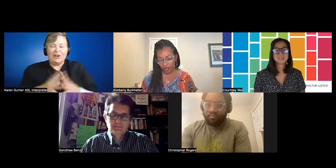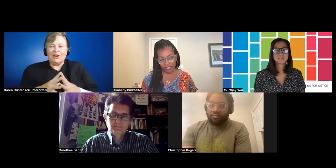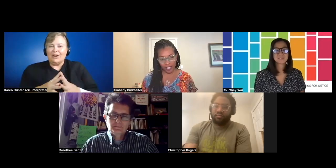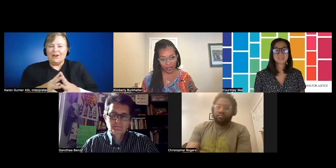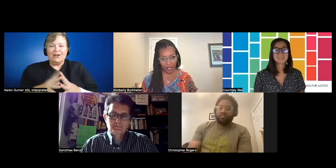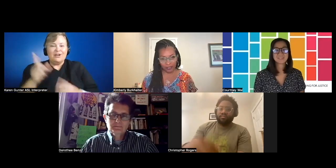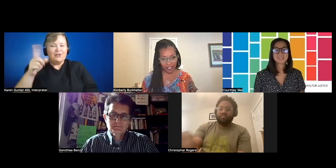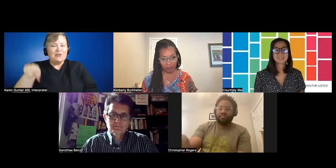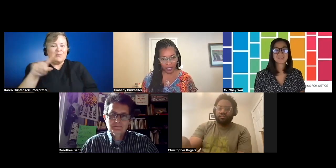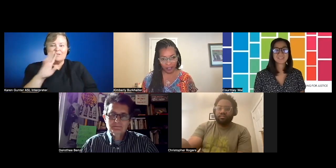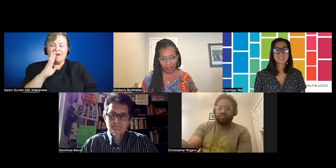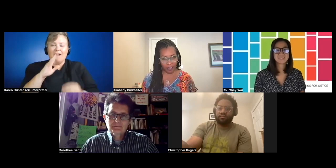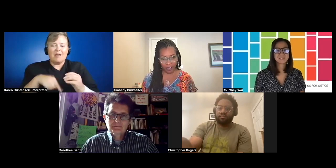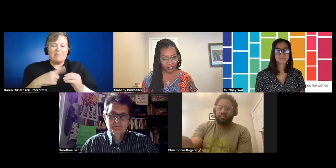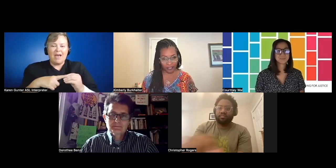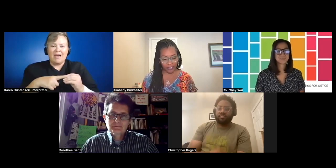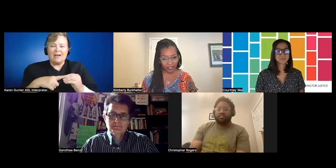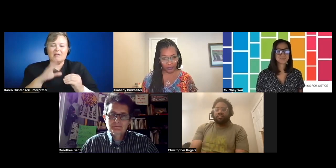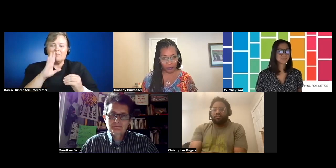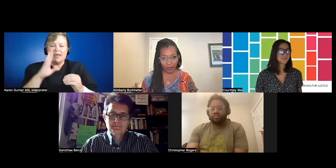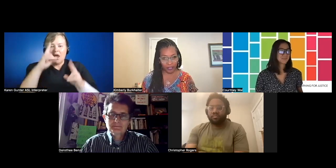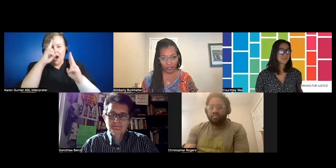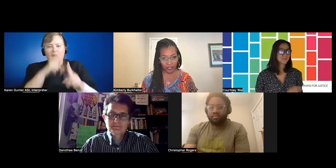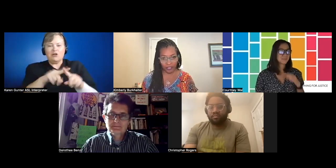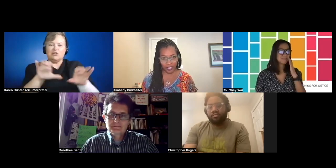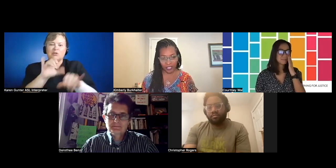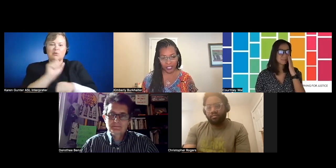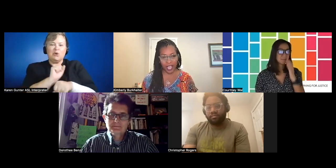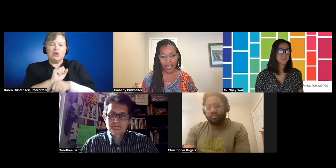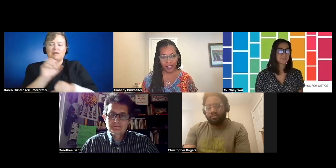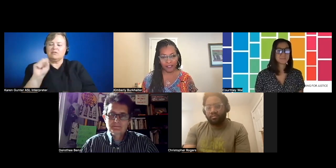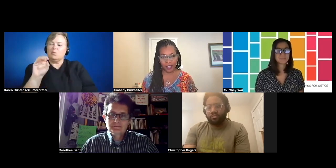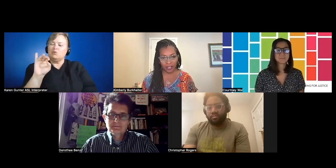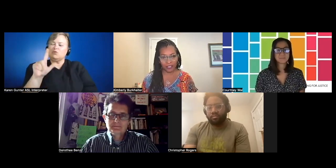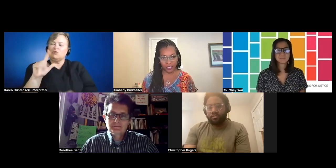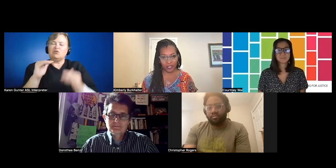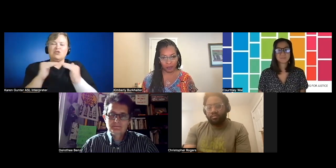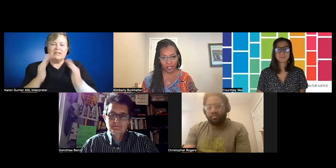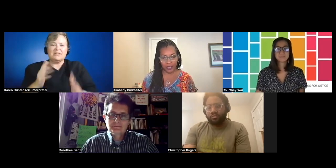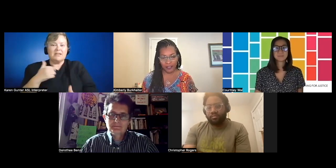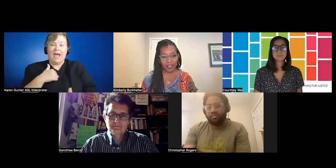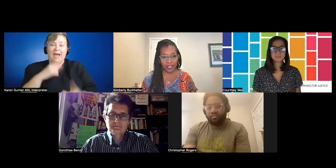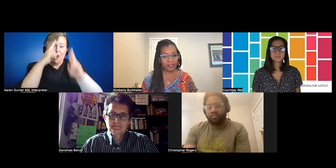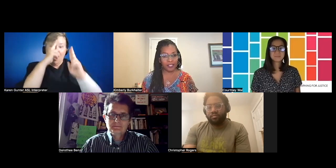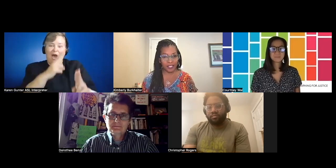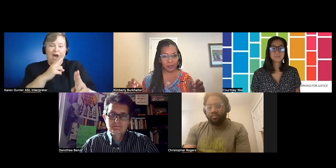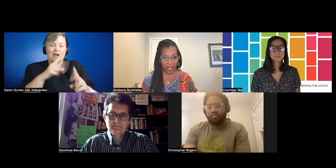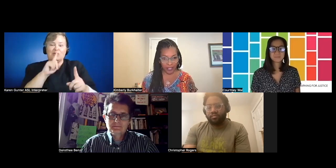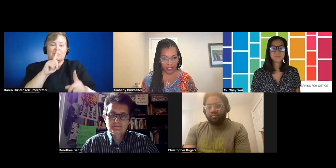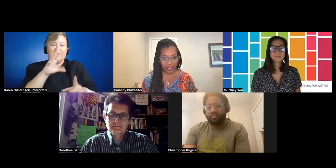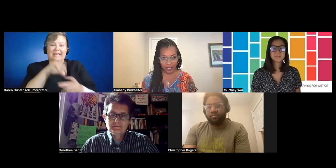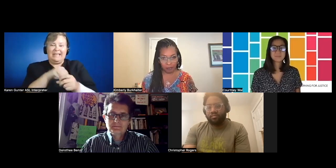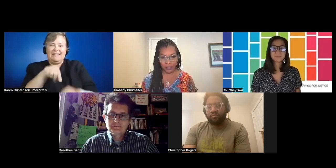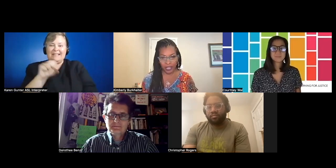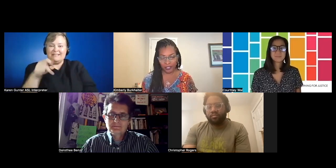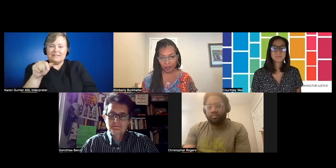you all talk about just being honored to do the work of social justice. I feel honored just to be in this space